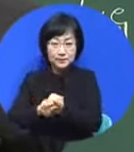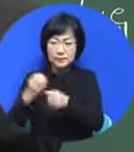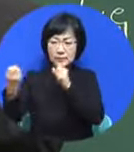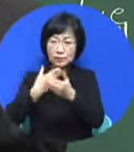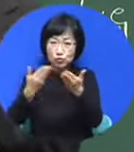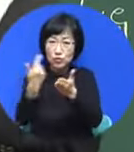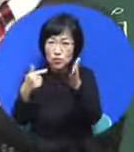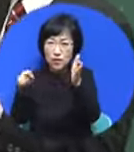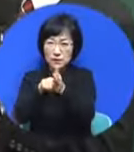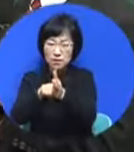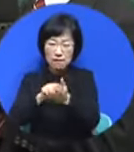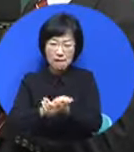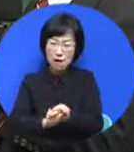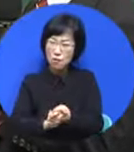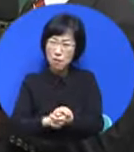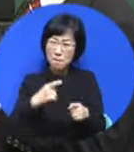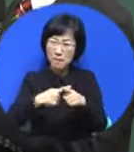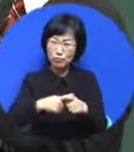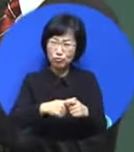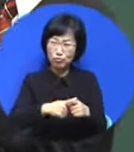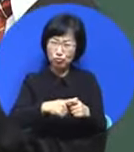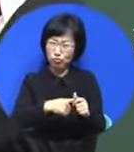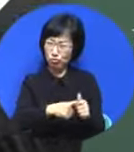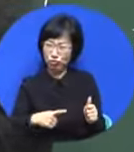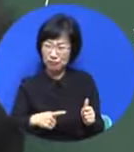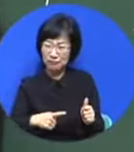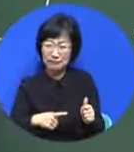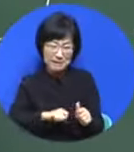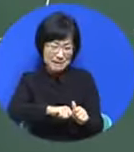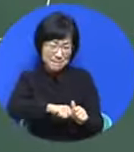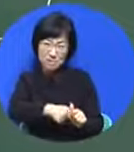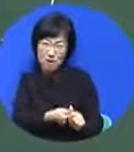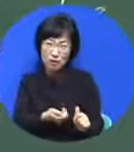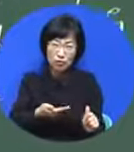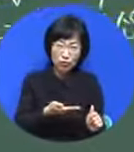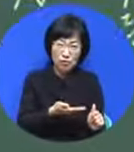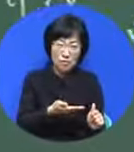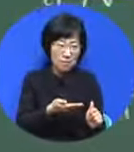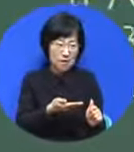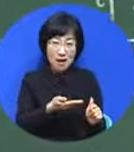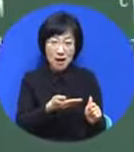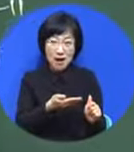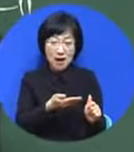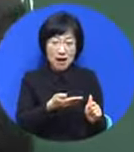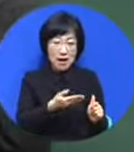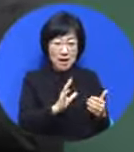There was one way where God allowed his works to take place after he beat down his people.